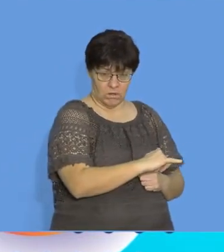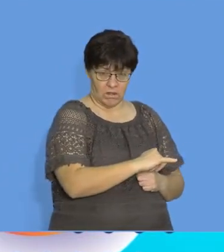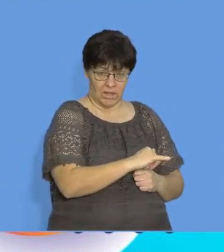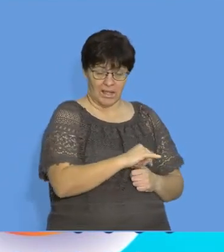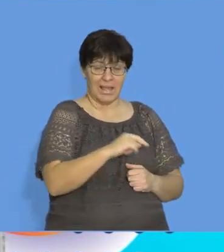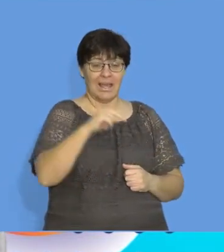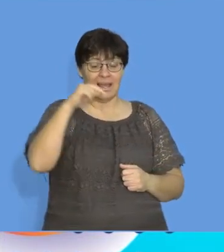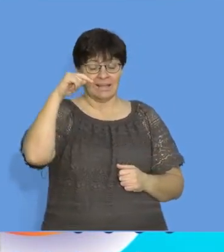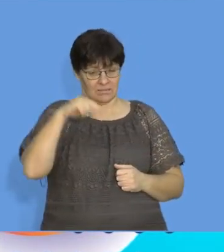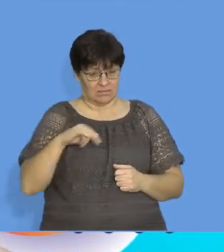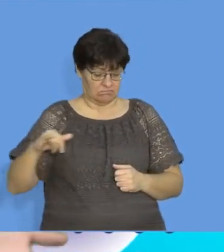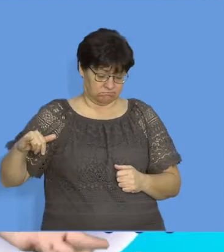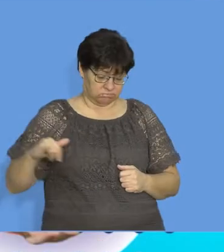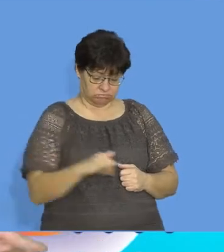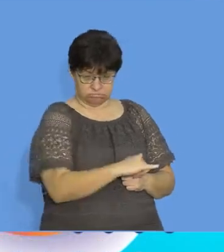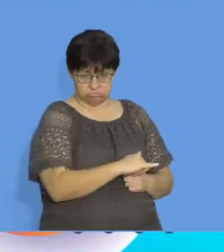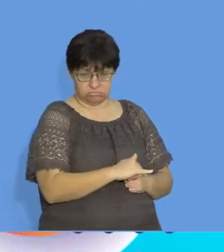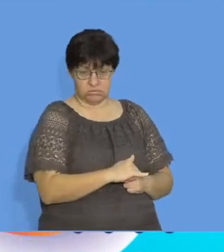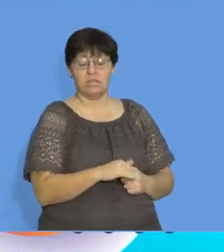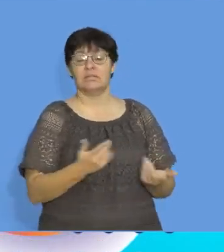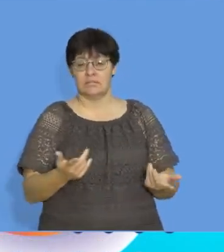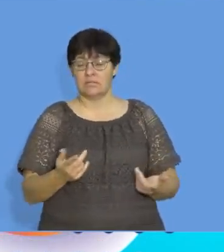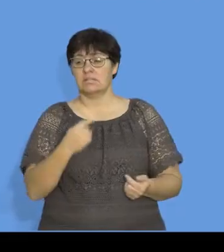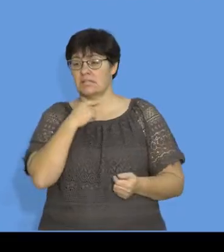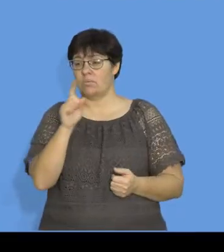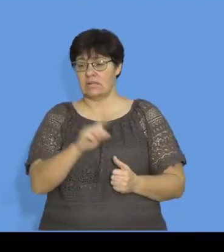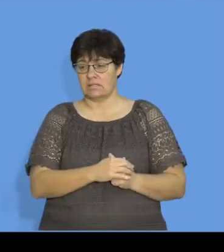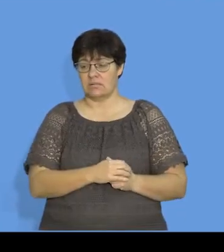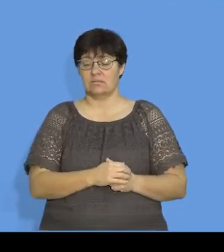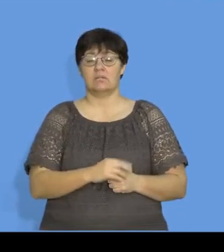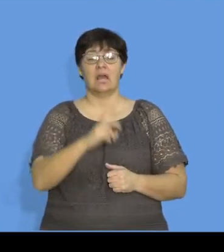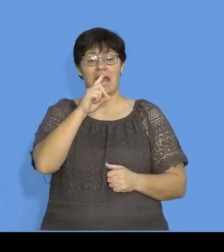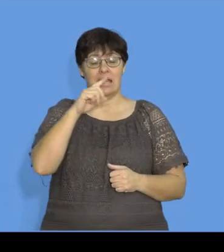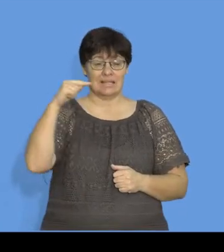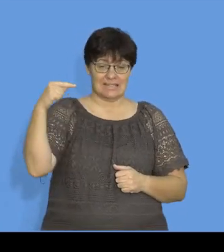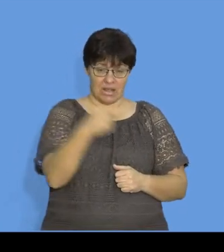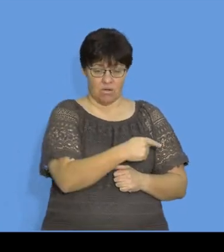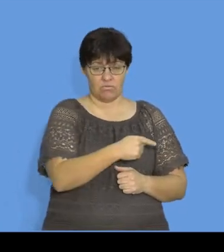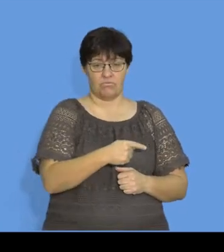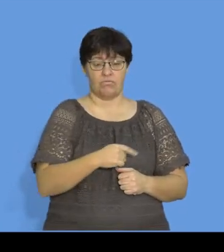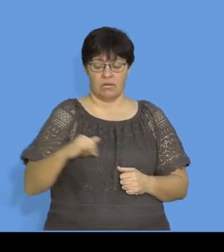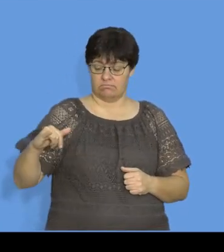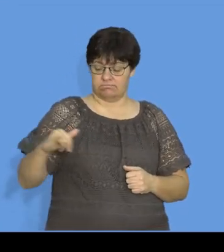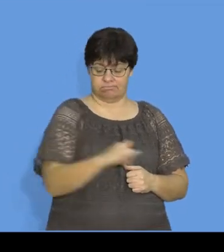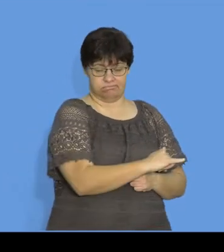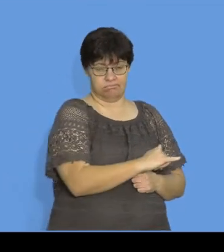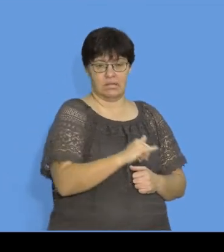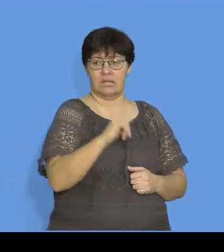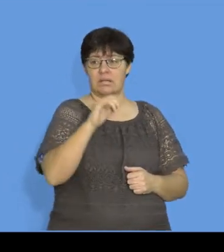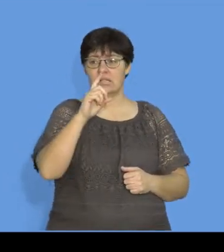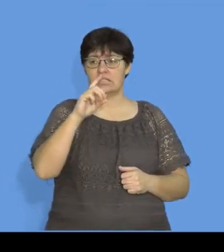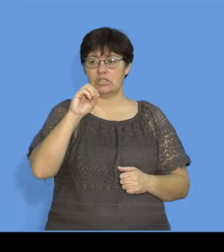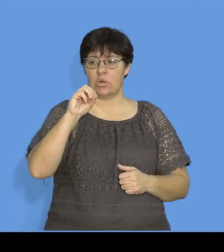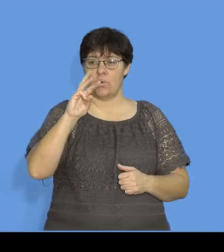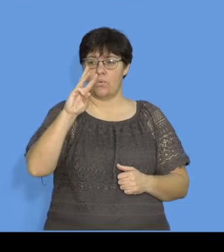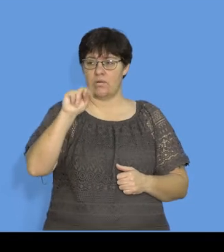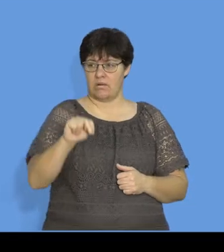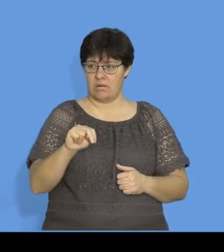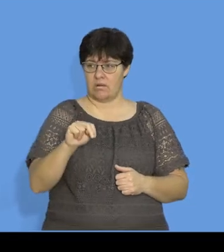runway. That's how I describe my direction. Down the runway.